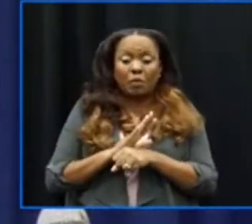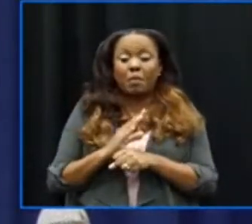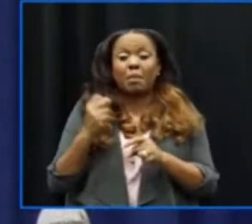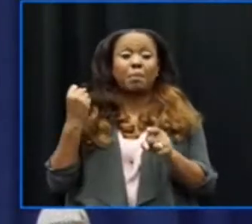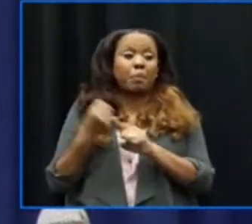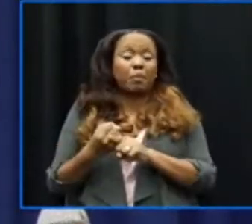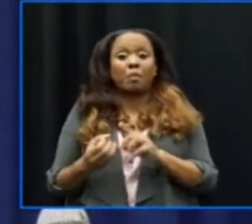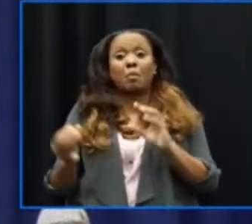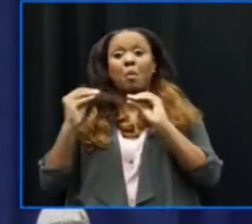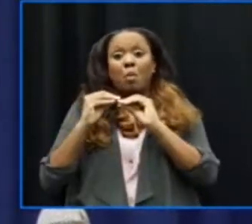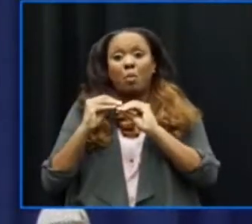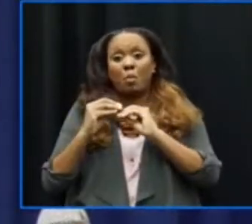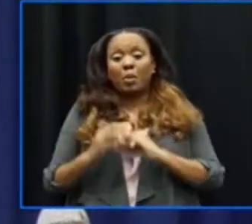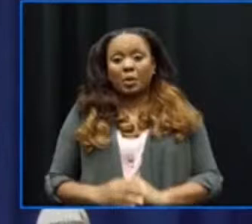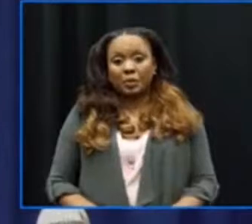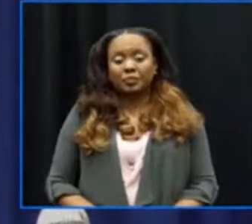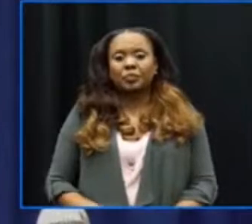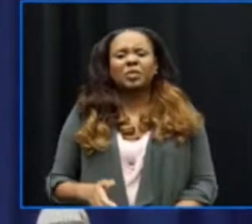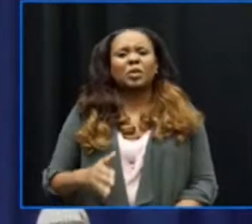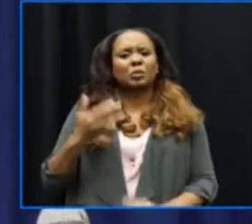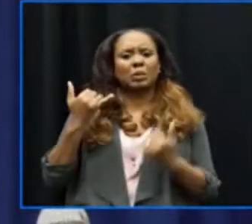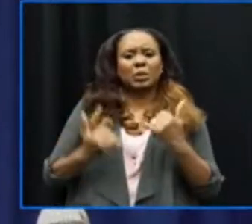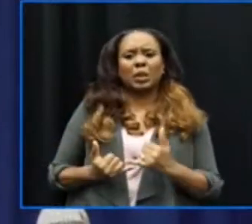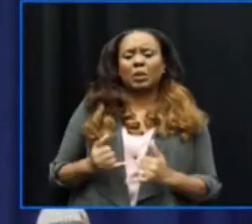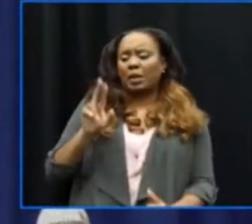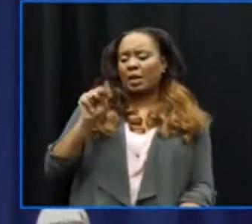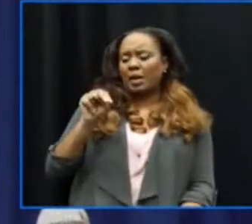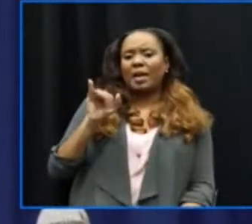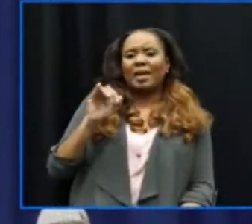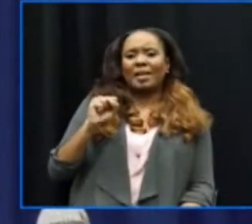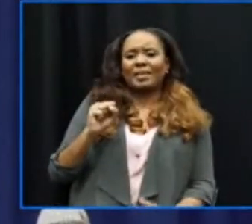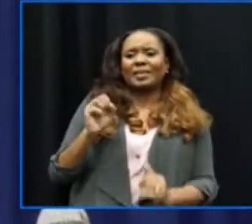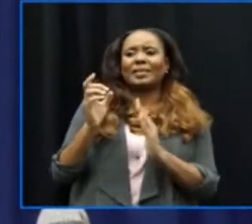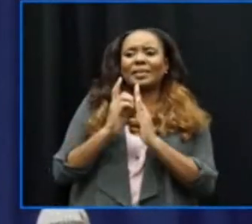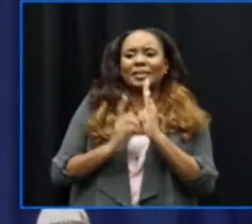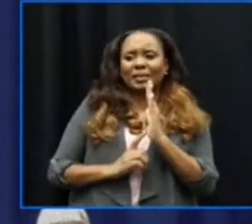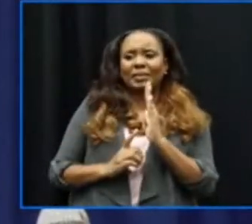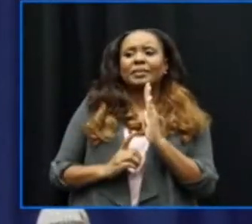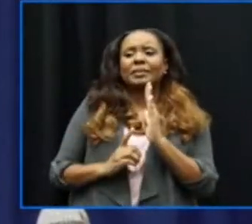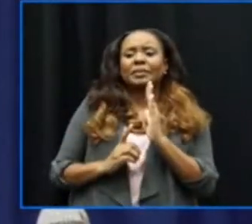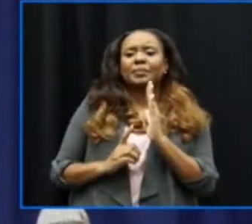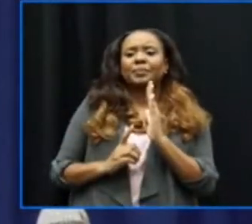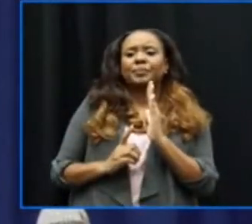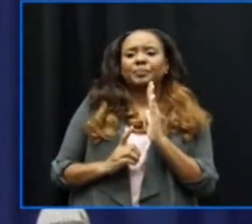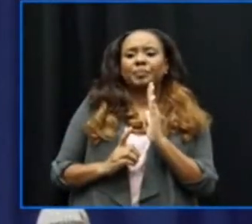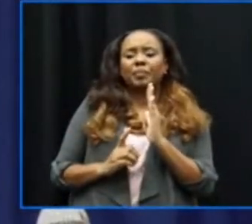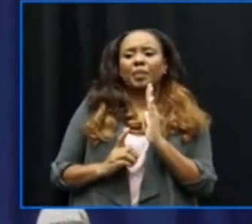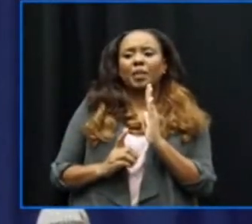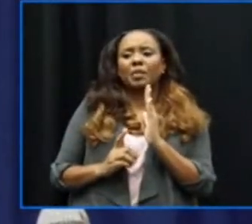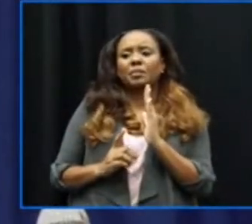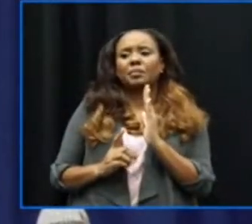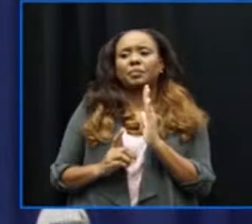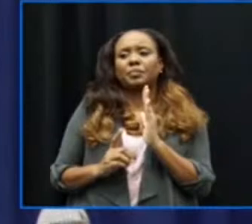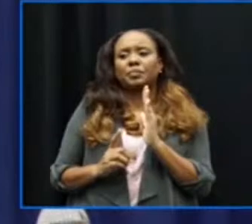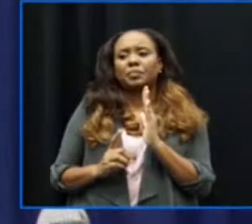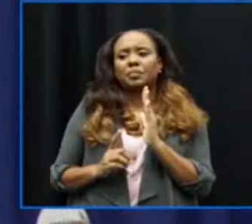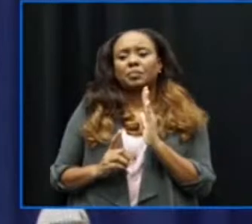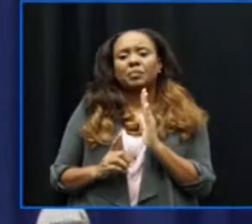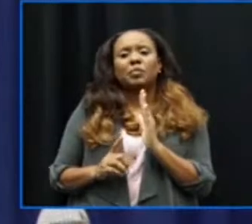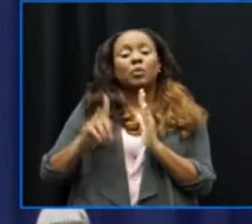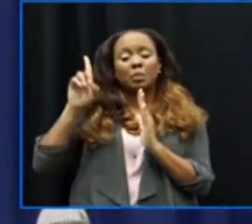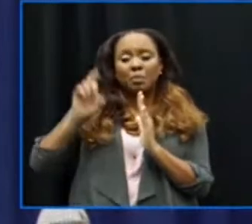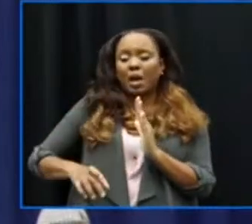the fact that the design of the plan must capture our collective and urgent